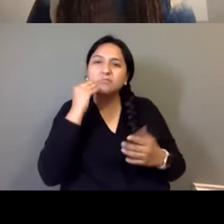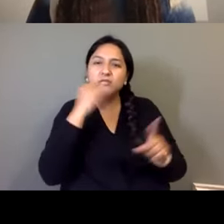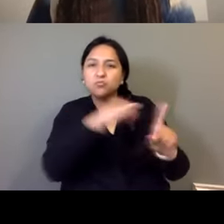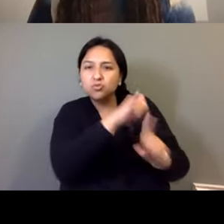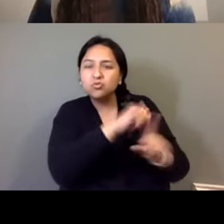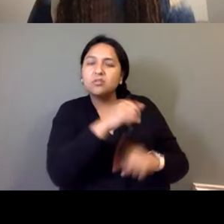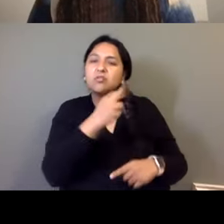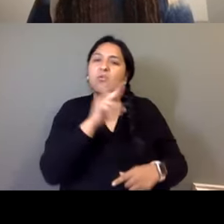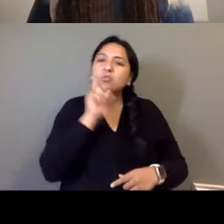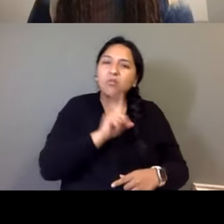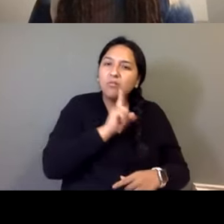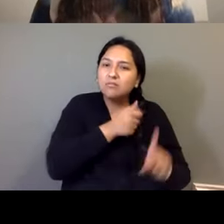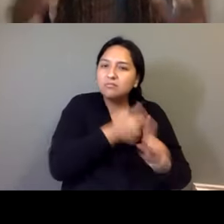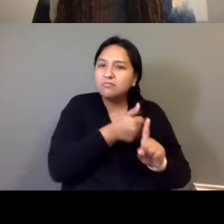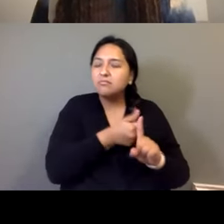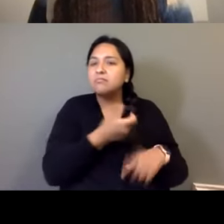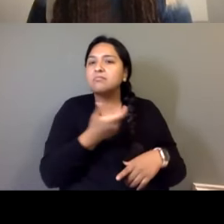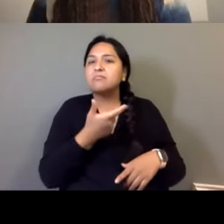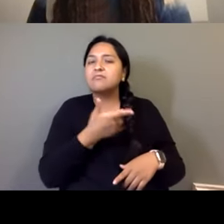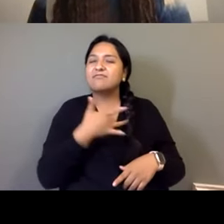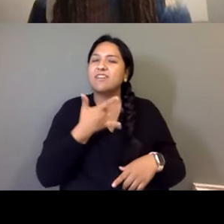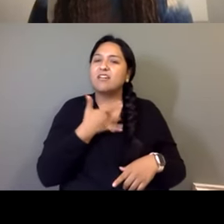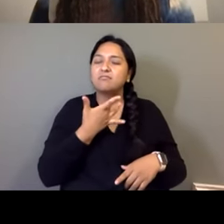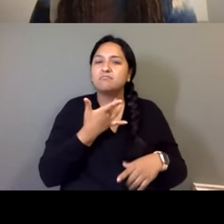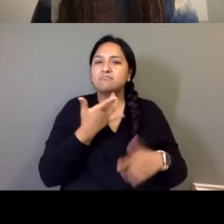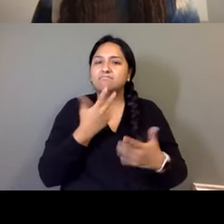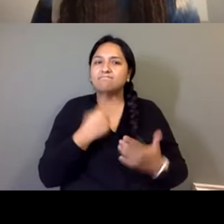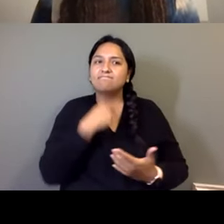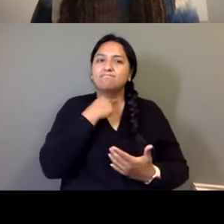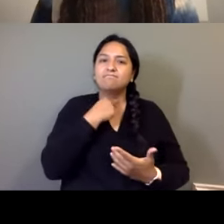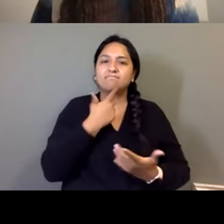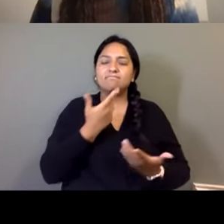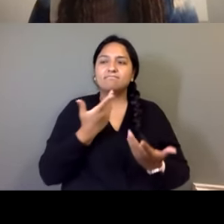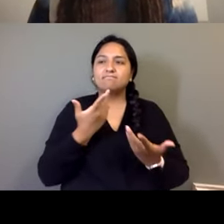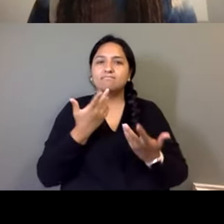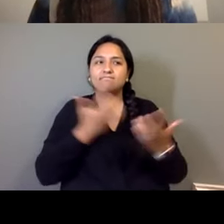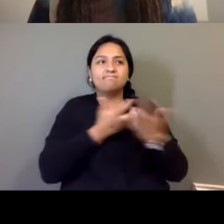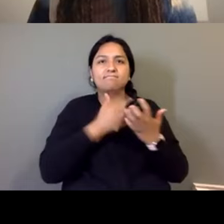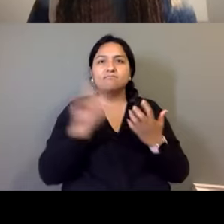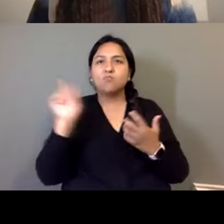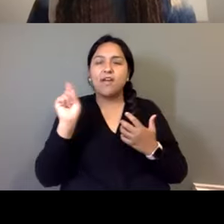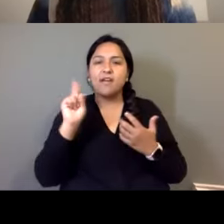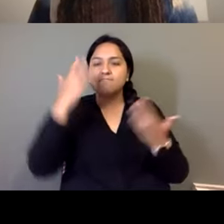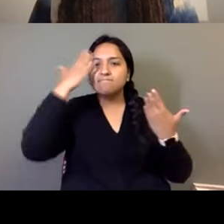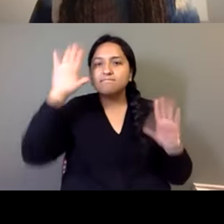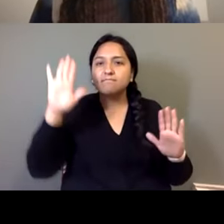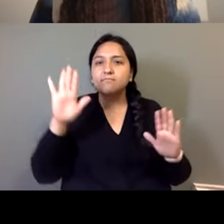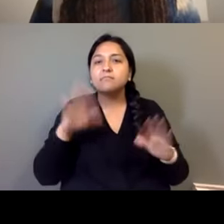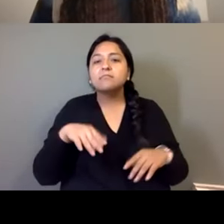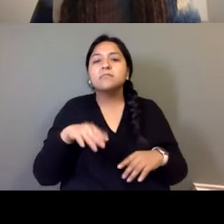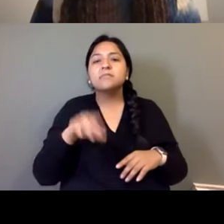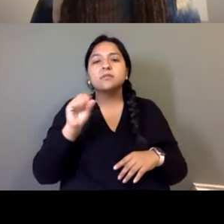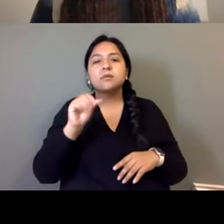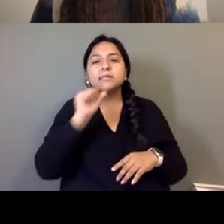just feel like they're in their own type of box and they don't know exactly where they fit in. And it's not about